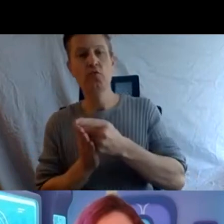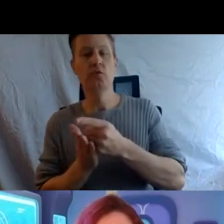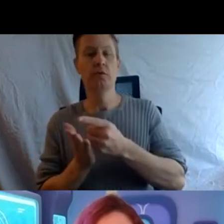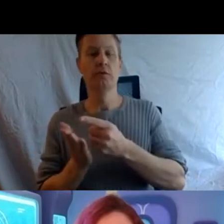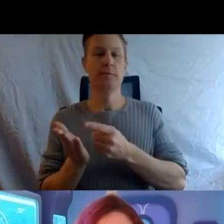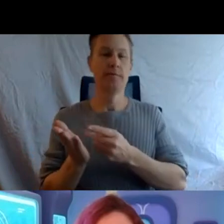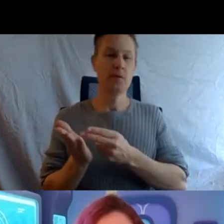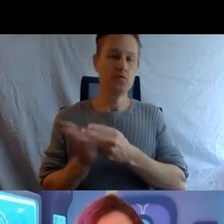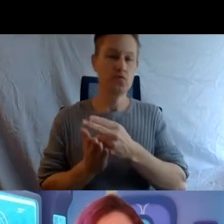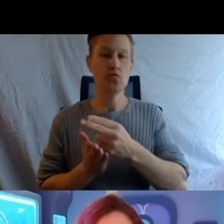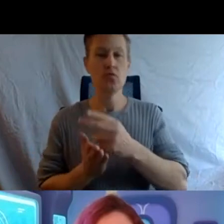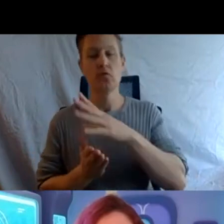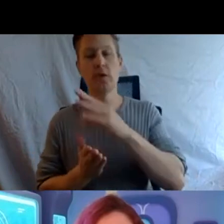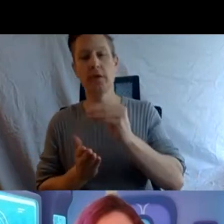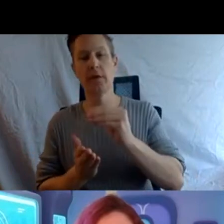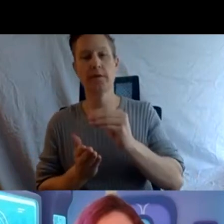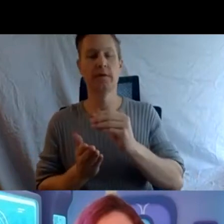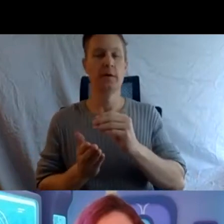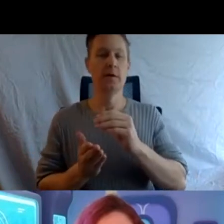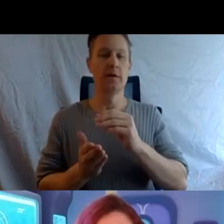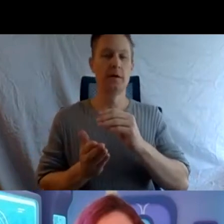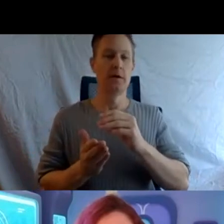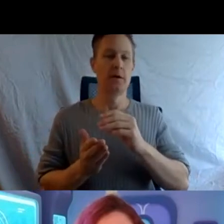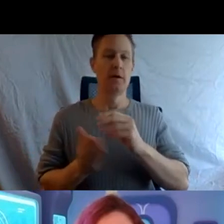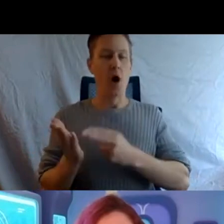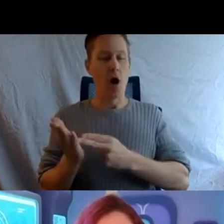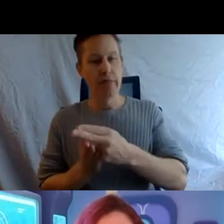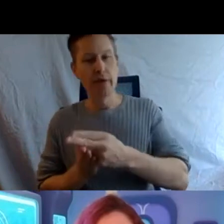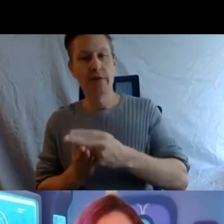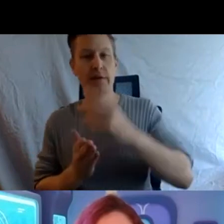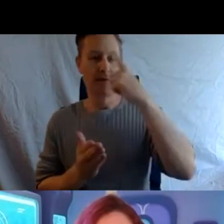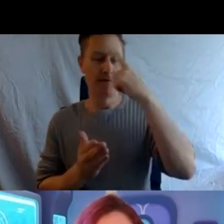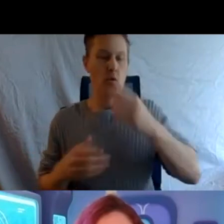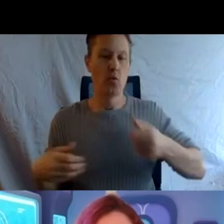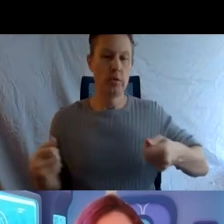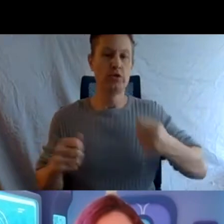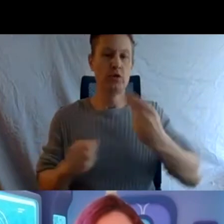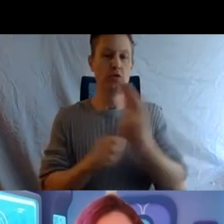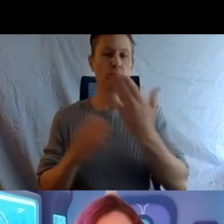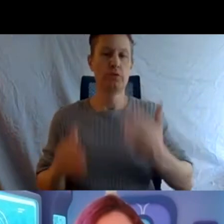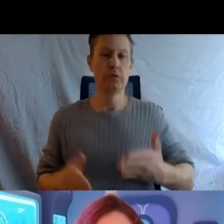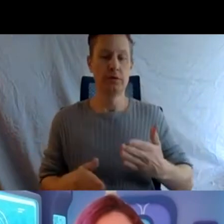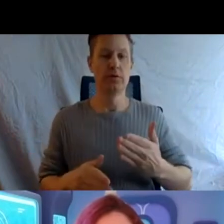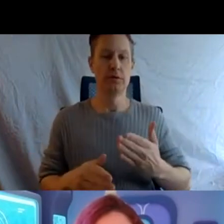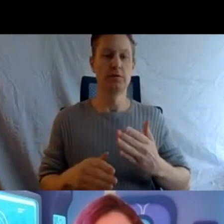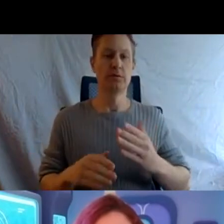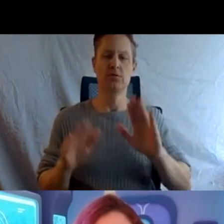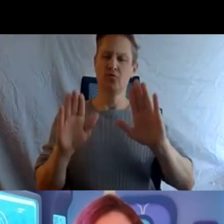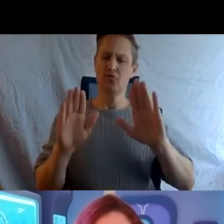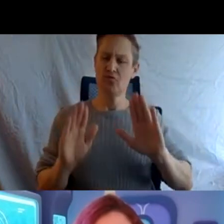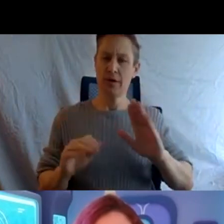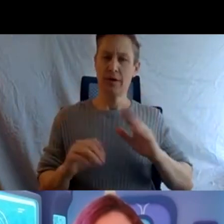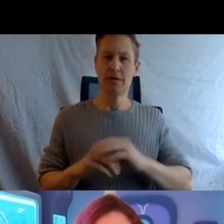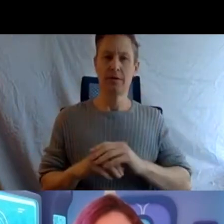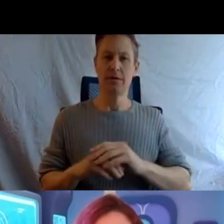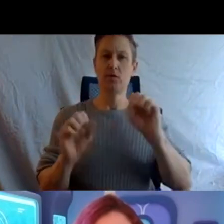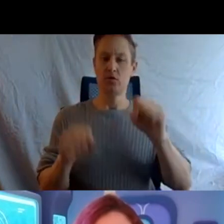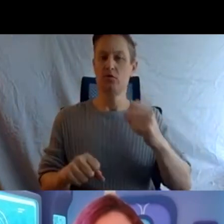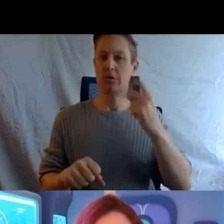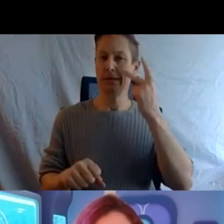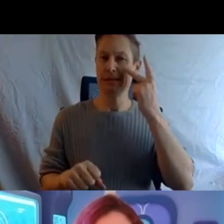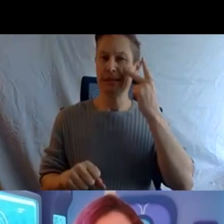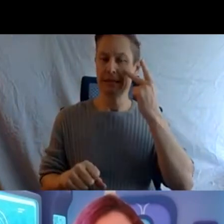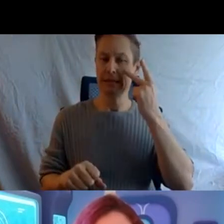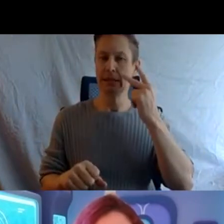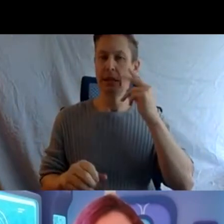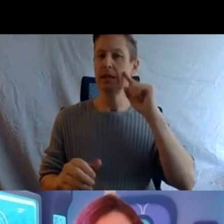created as a wheelchair user, and just, getting some of the early phases of it was really, really great. I was like, you could really tell the